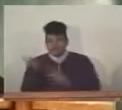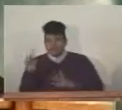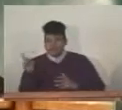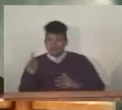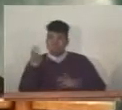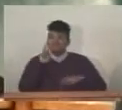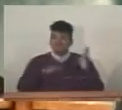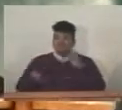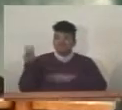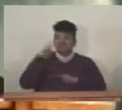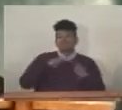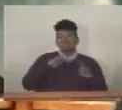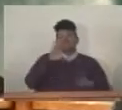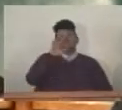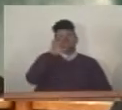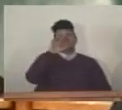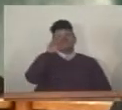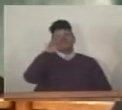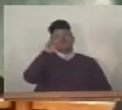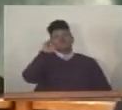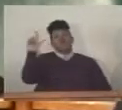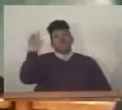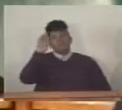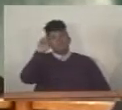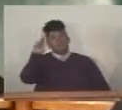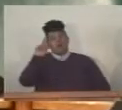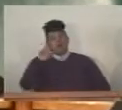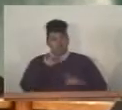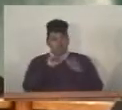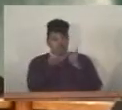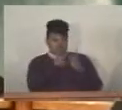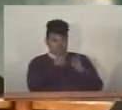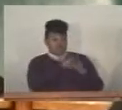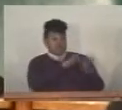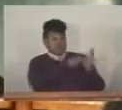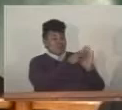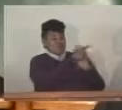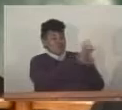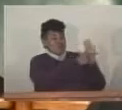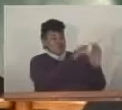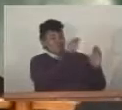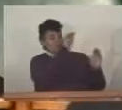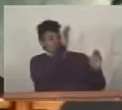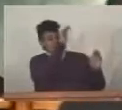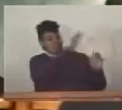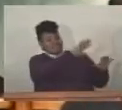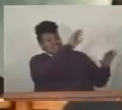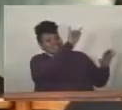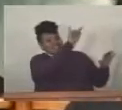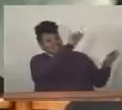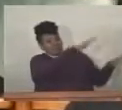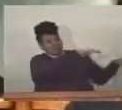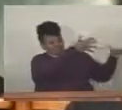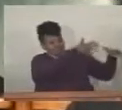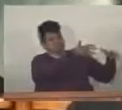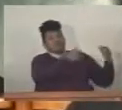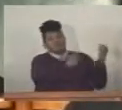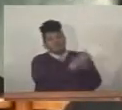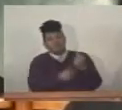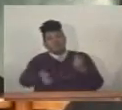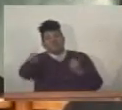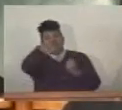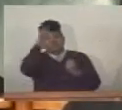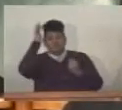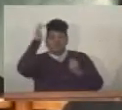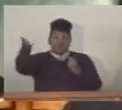Bar Association has facilitated the provision of legal support for detainees in need of same. Commendably, to the best of